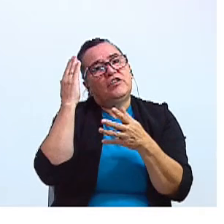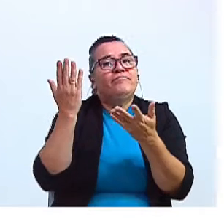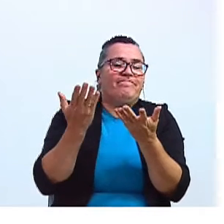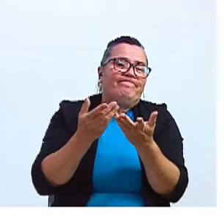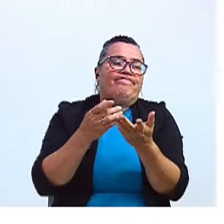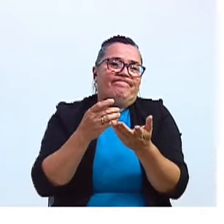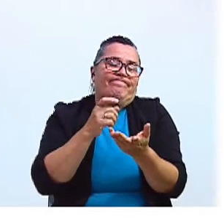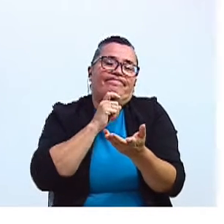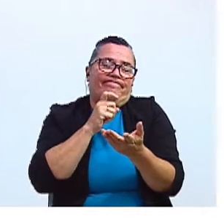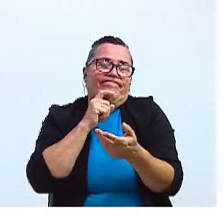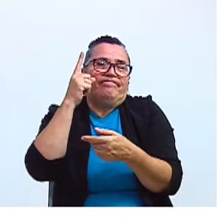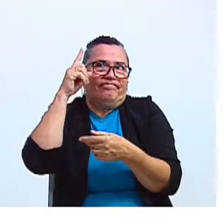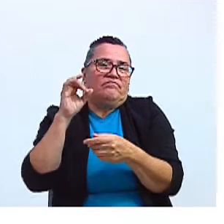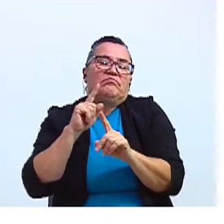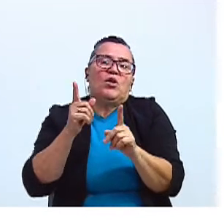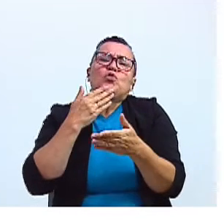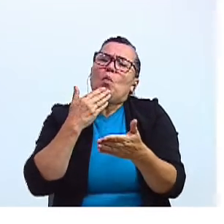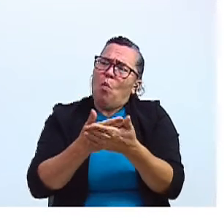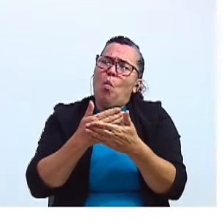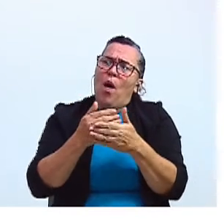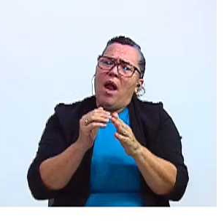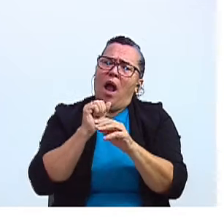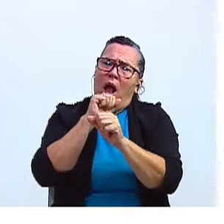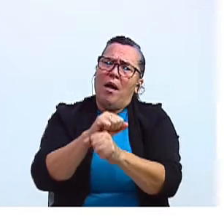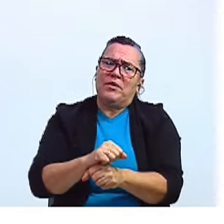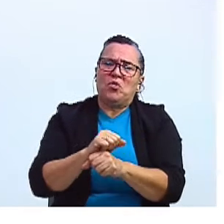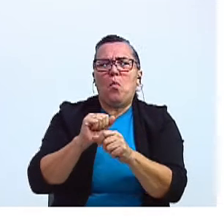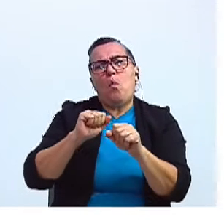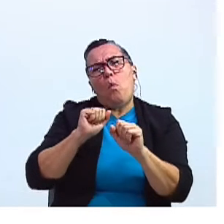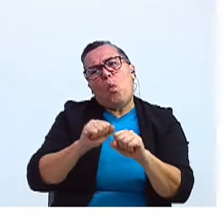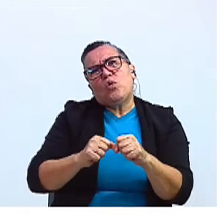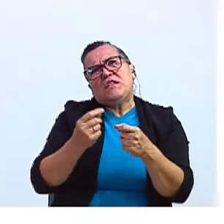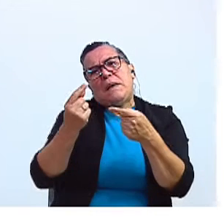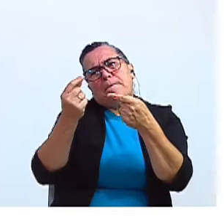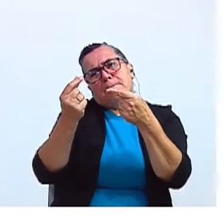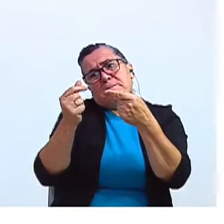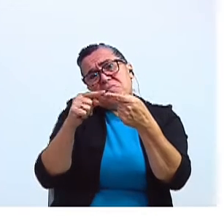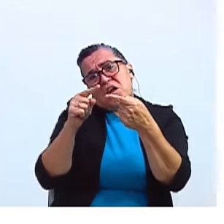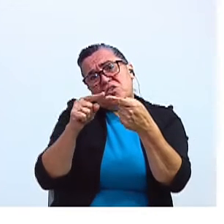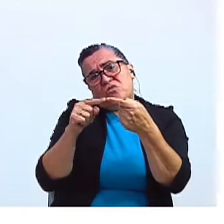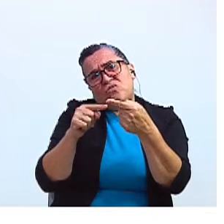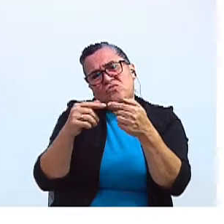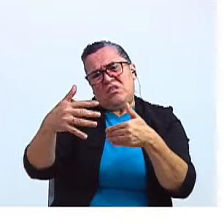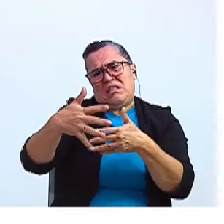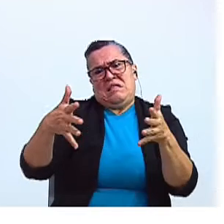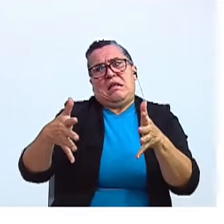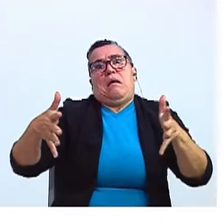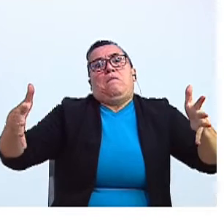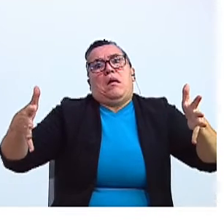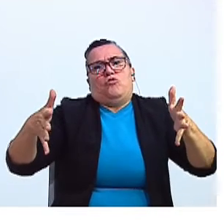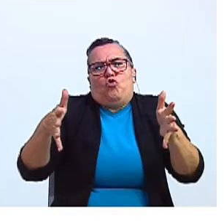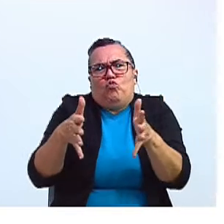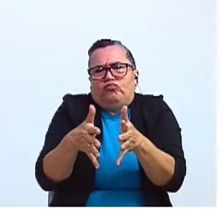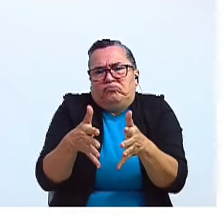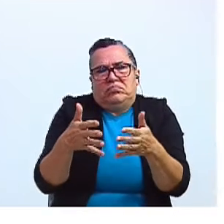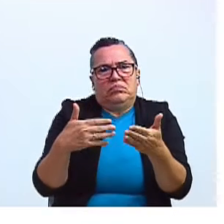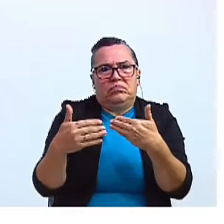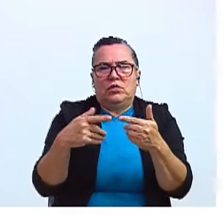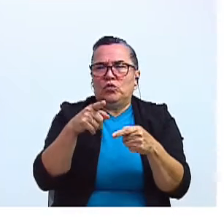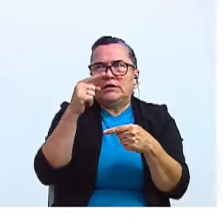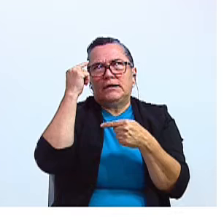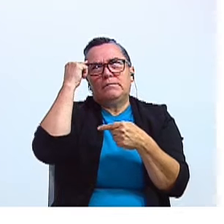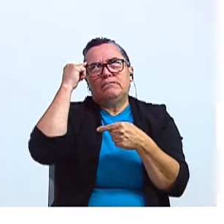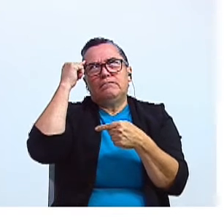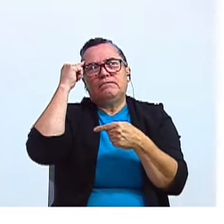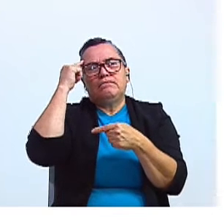to believe, but it could have it. It could be the price, it could be the size, whatever. Okay, so you are going to think about